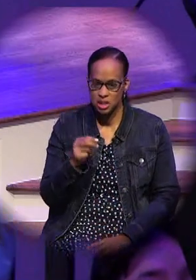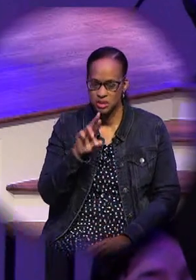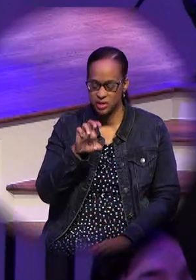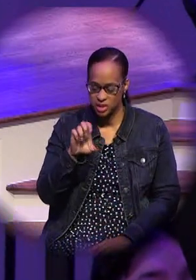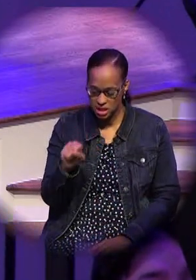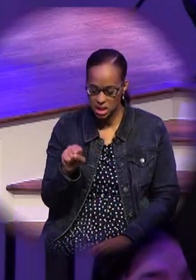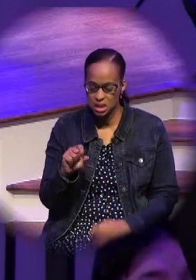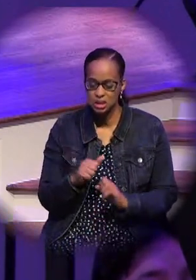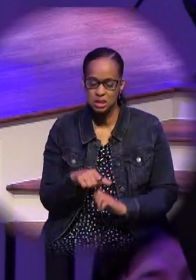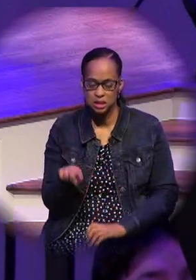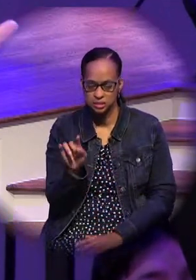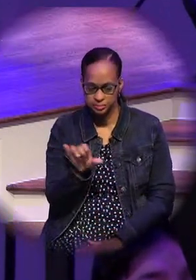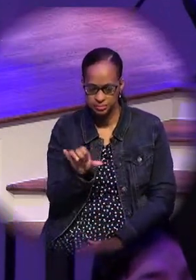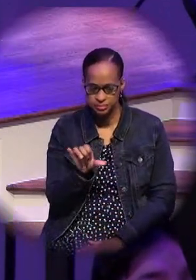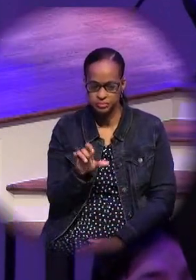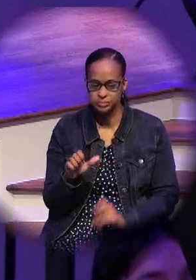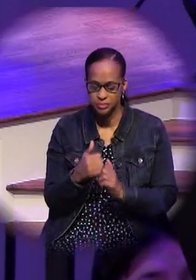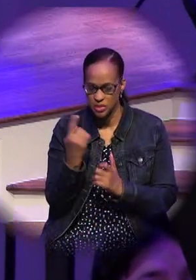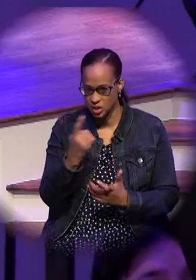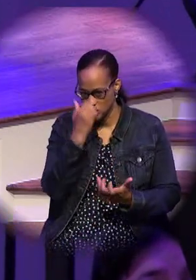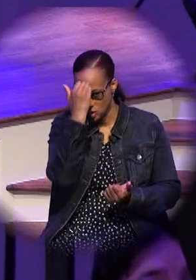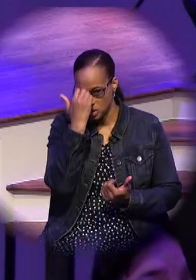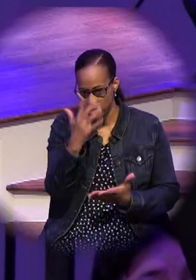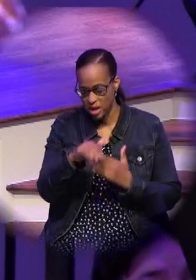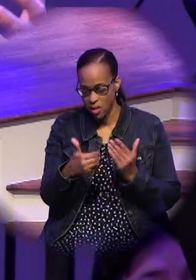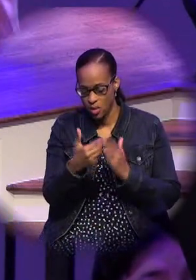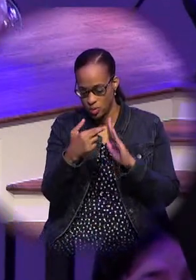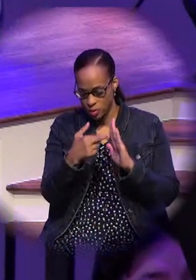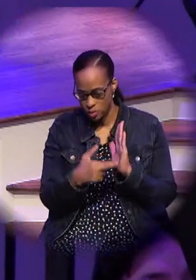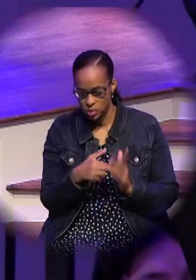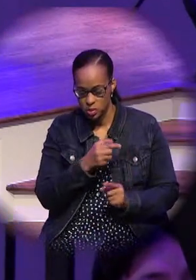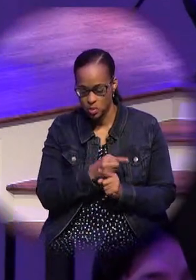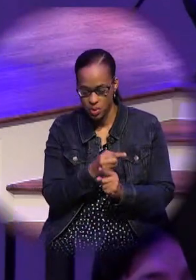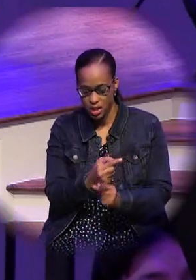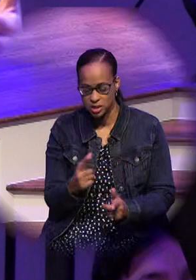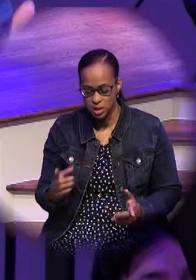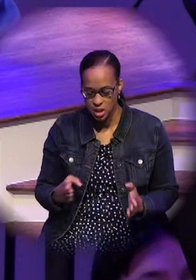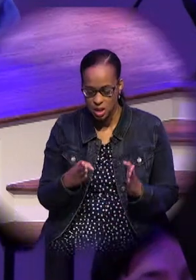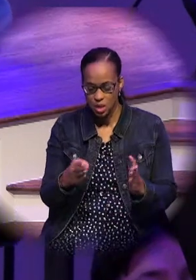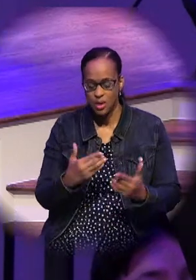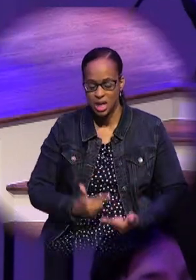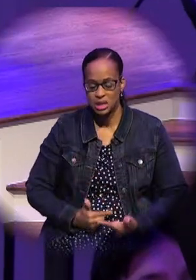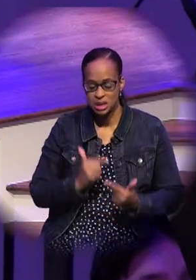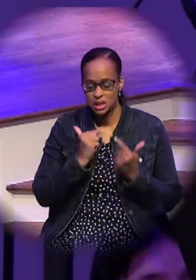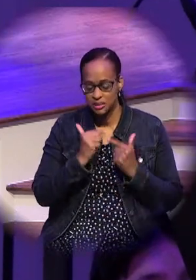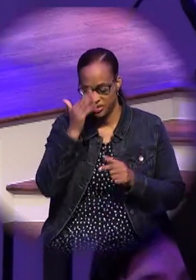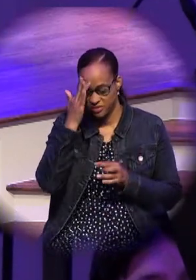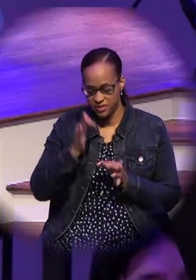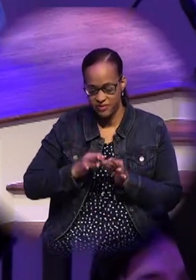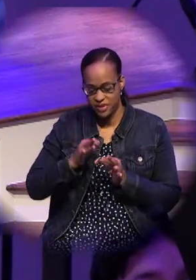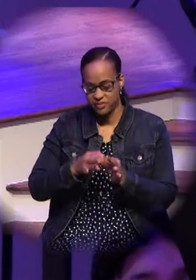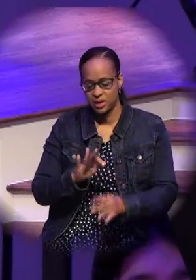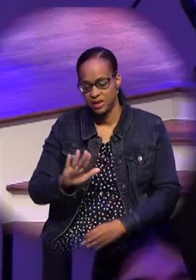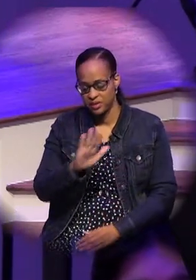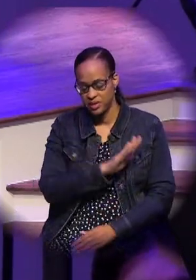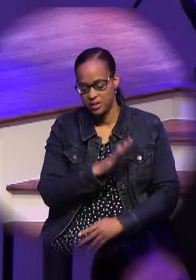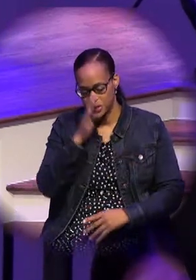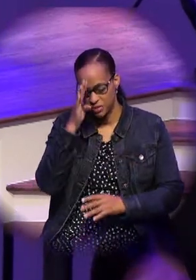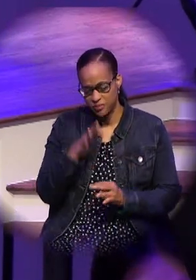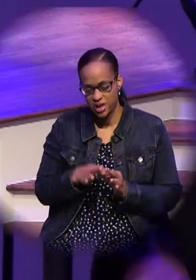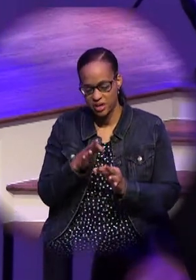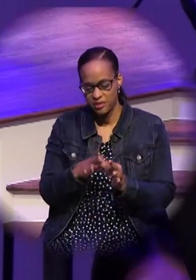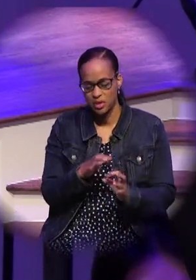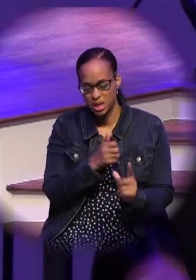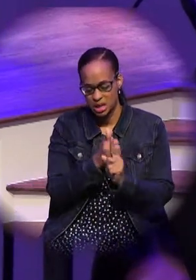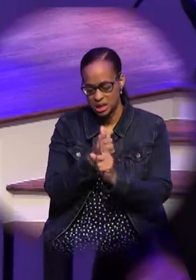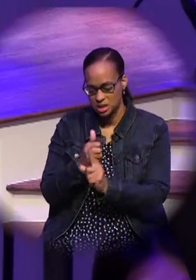The Pharisees thought if they could just obey all the rules in the right way, if they could just live faithfully, that their faithfulness would itself be